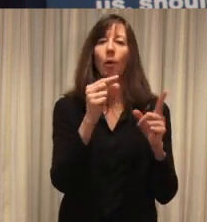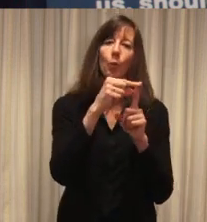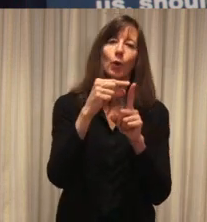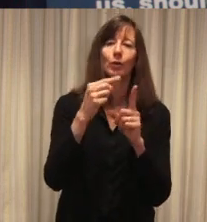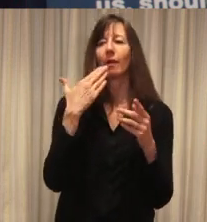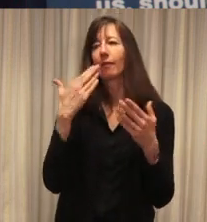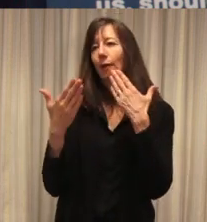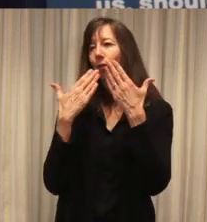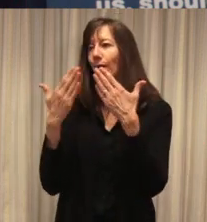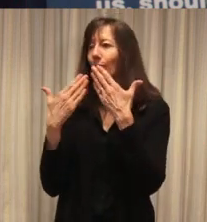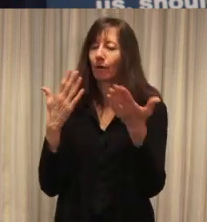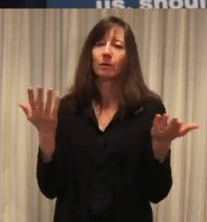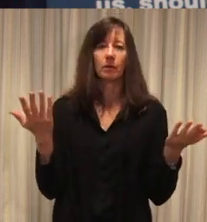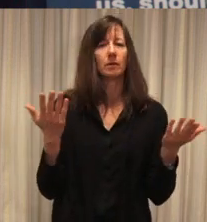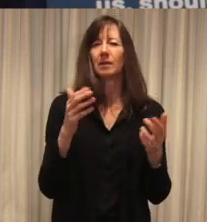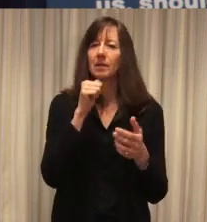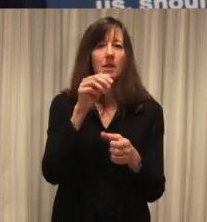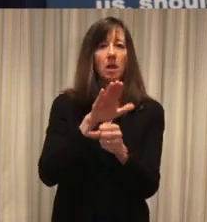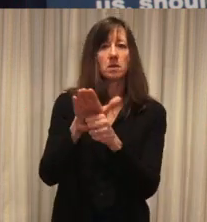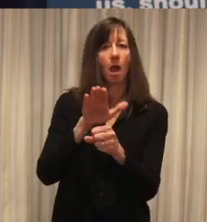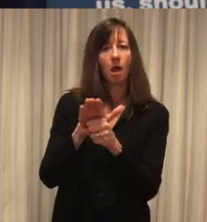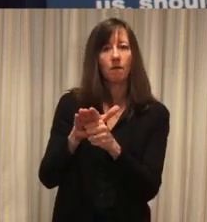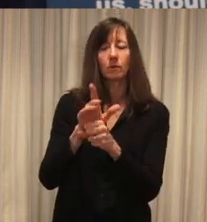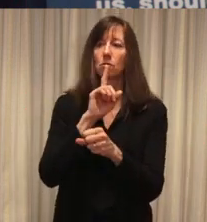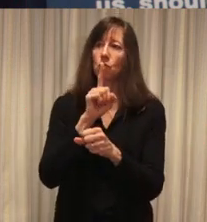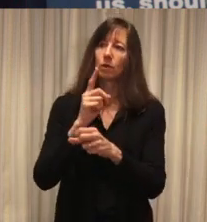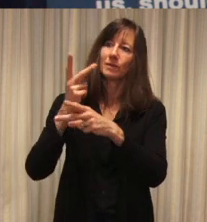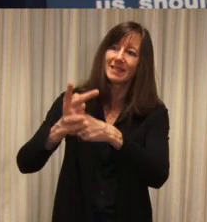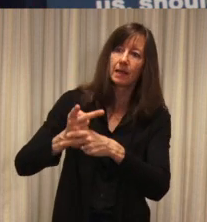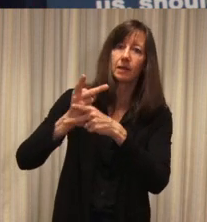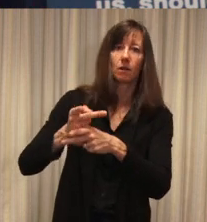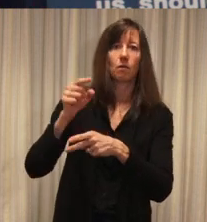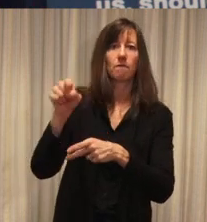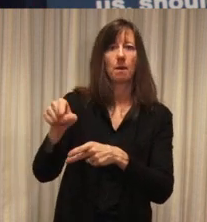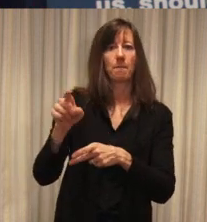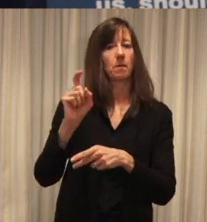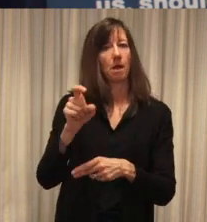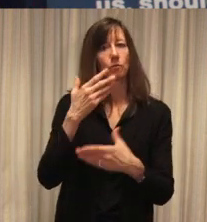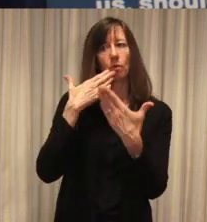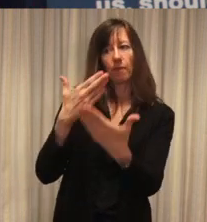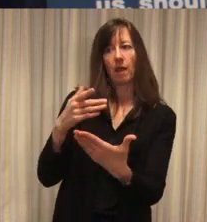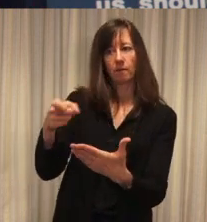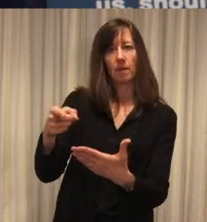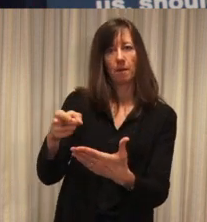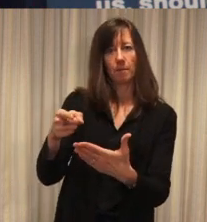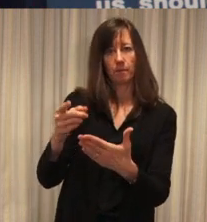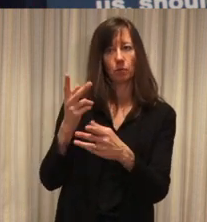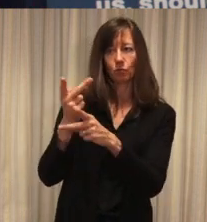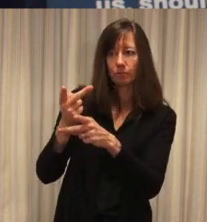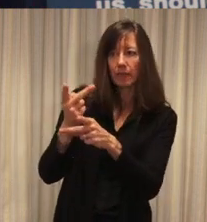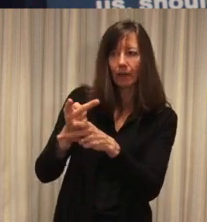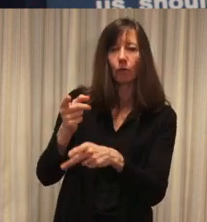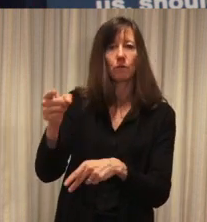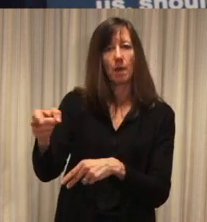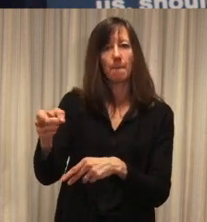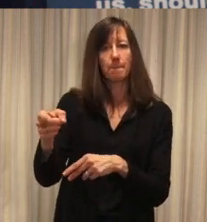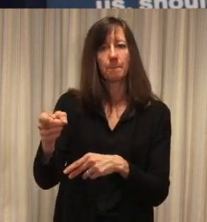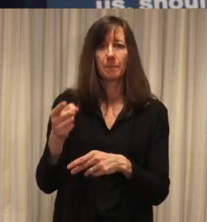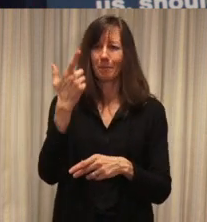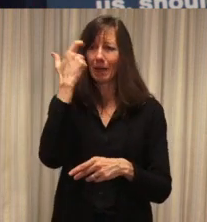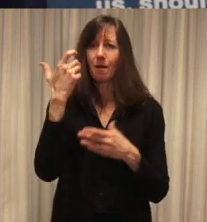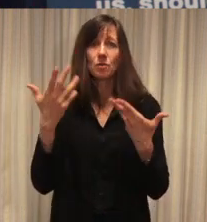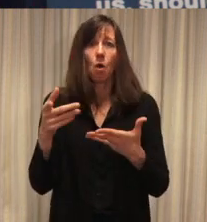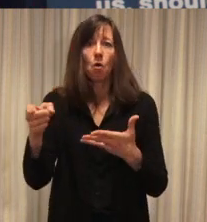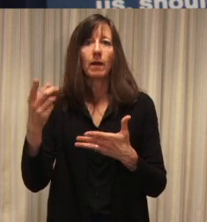sure that we are taking care of them in the same way that they've been taking care of us and putting themselves out there for us. And that starts